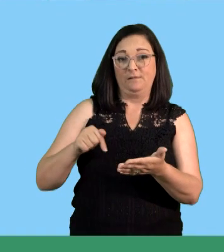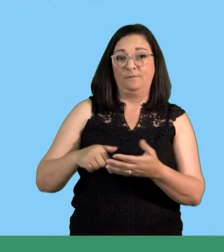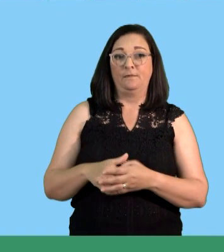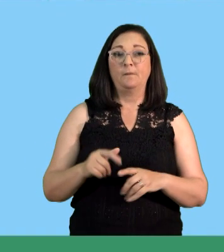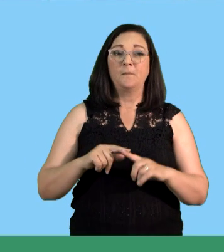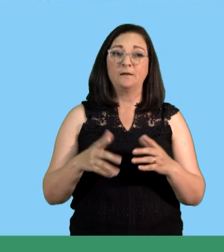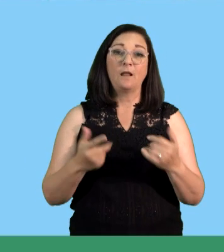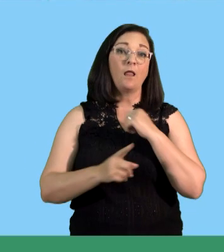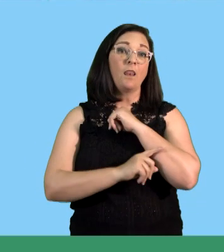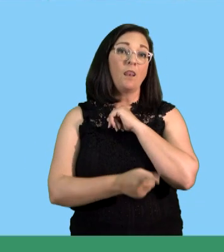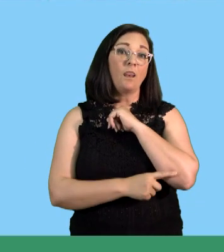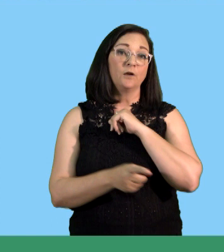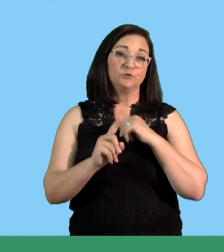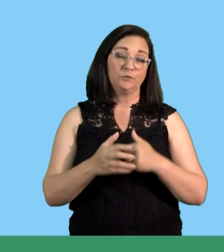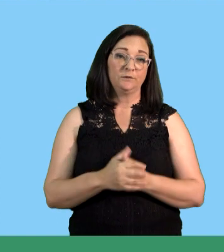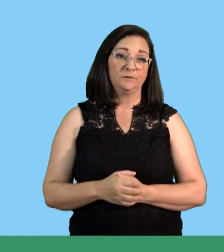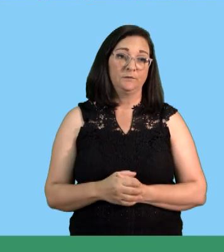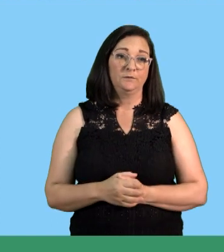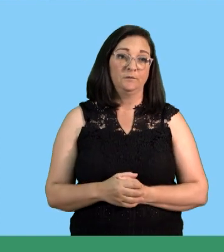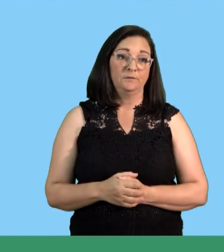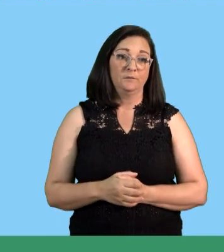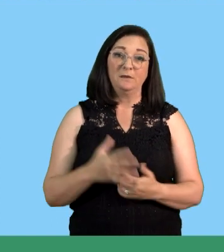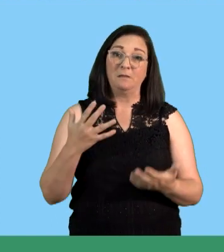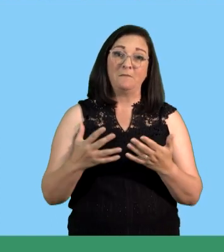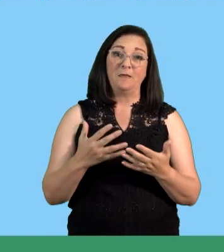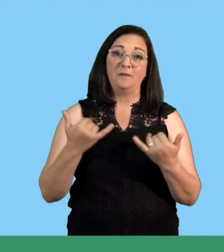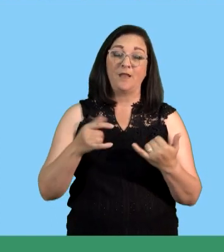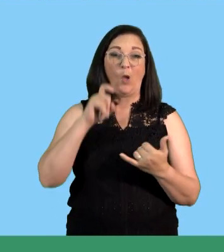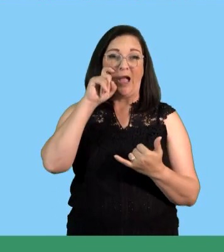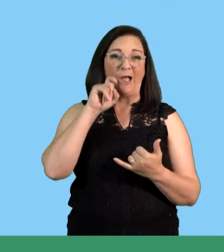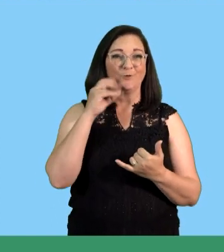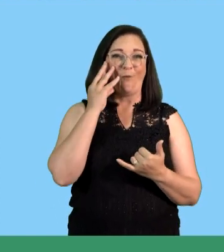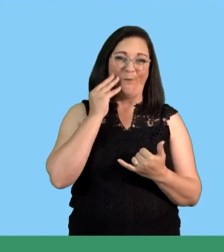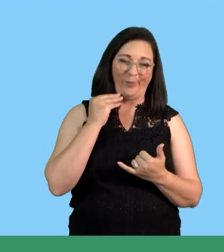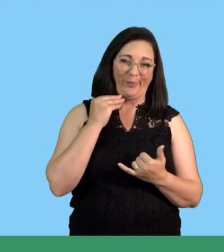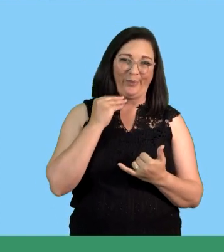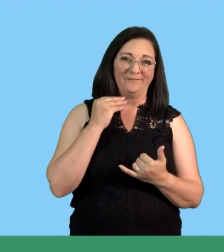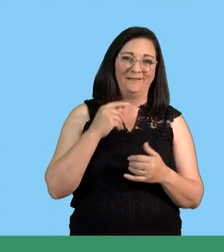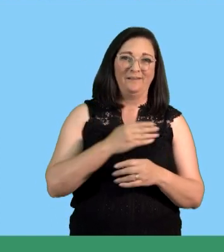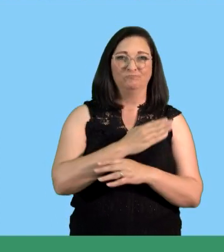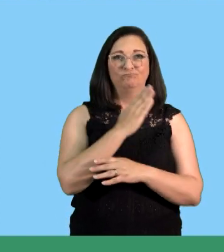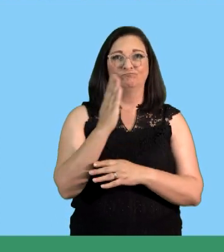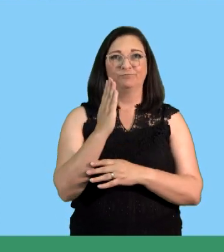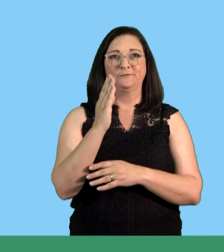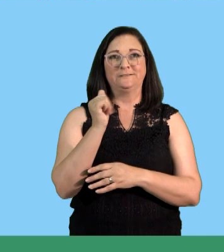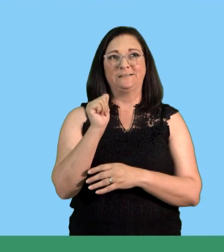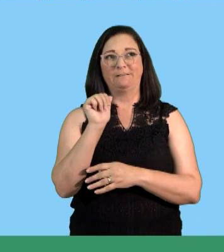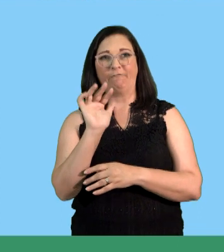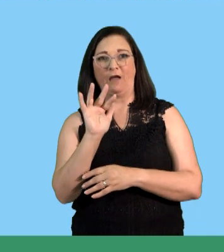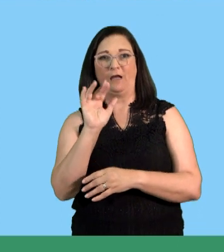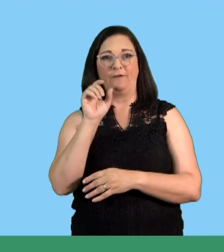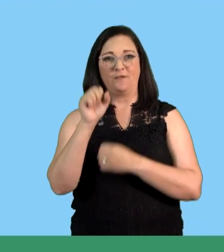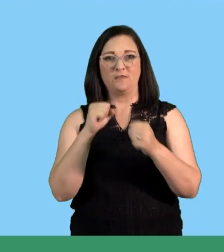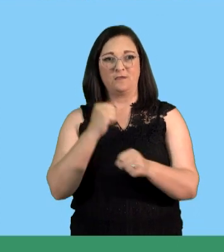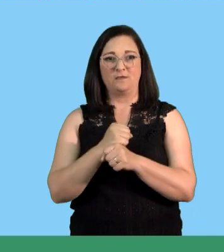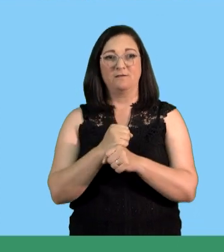Lastly, an employee may have reached a predetermined age for retirement. It can either be 60 or 65, totally